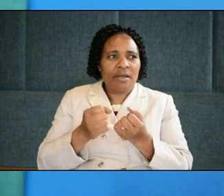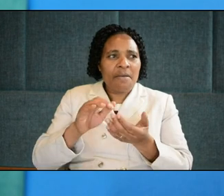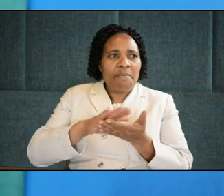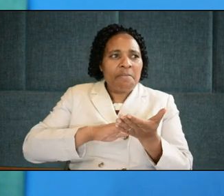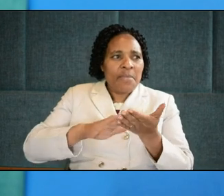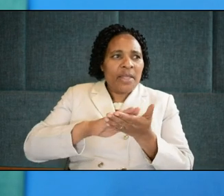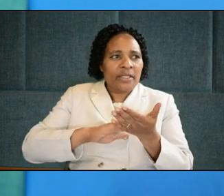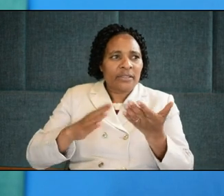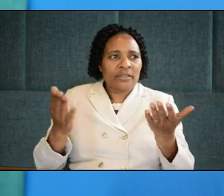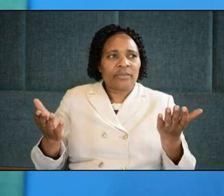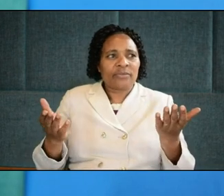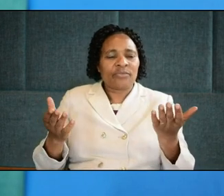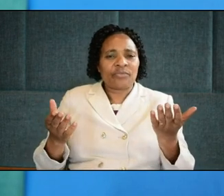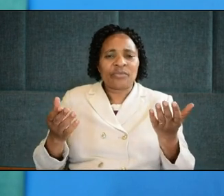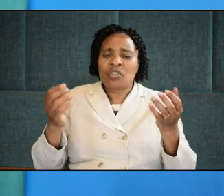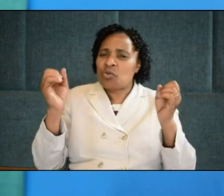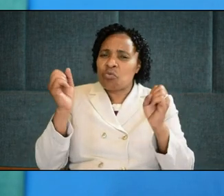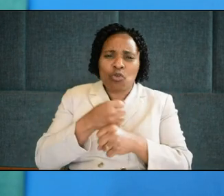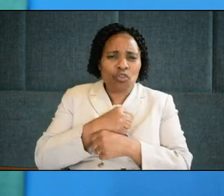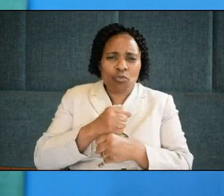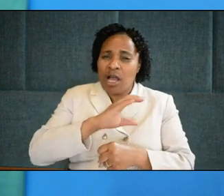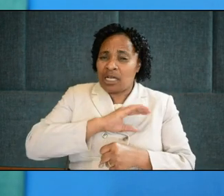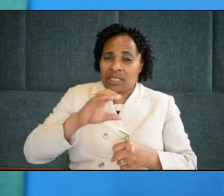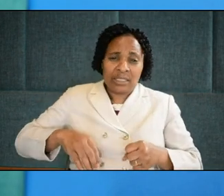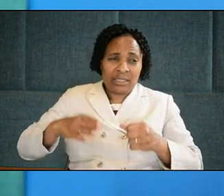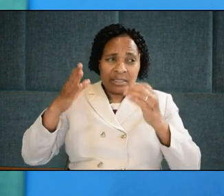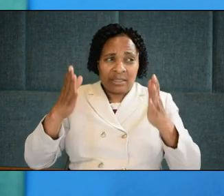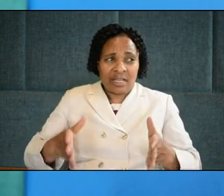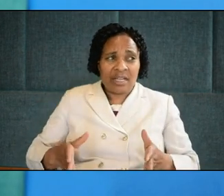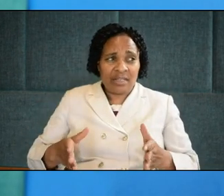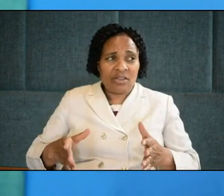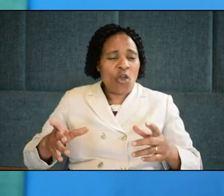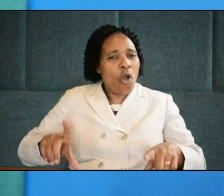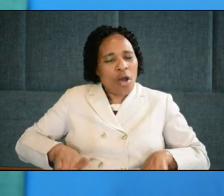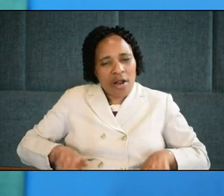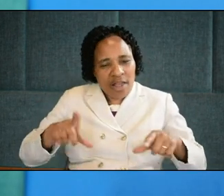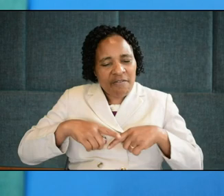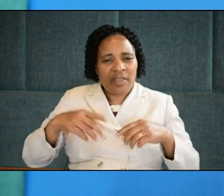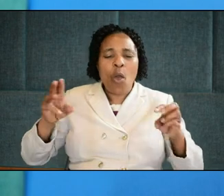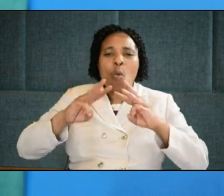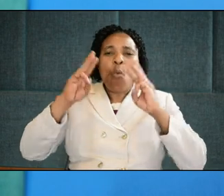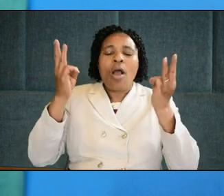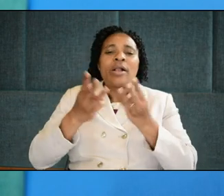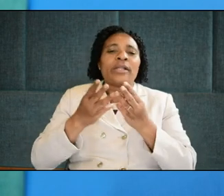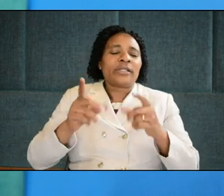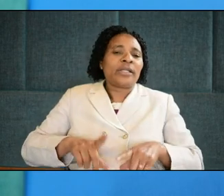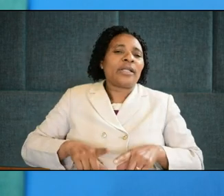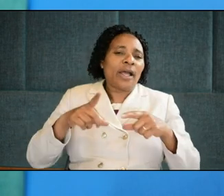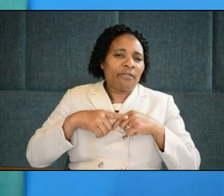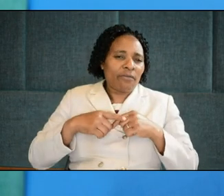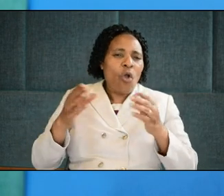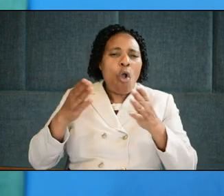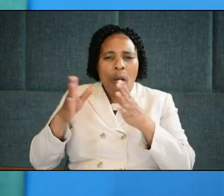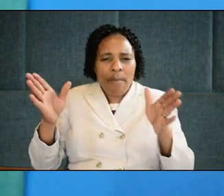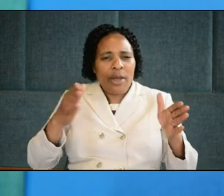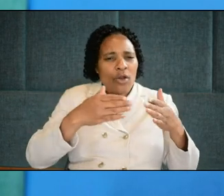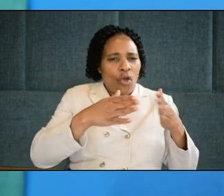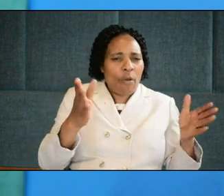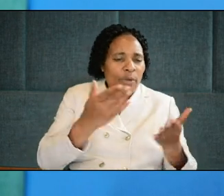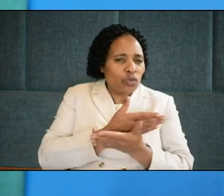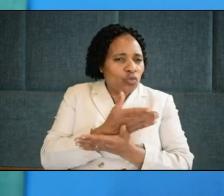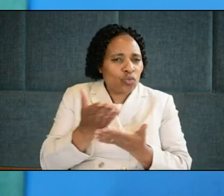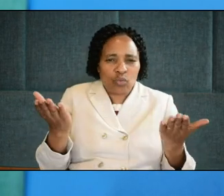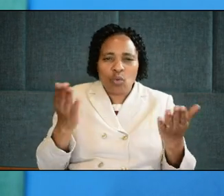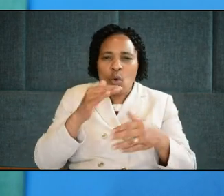based, even though you're not necessarily a Christian or you're still living a worldly life, it's still open to everyone, because as we